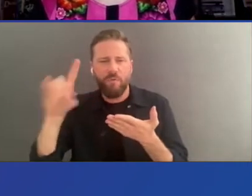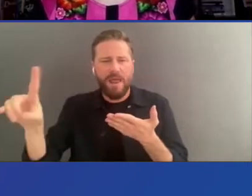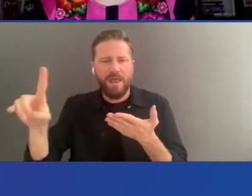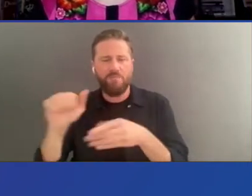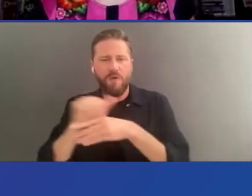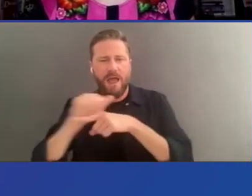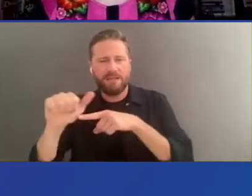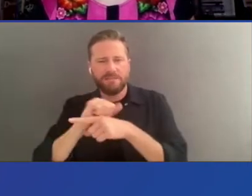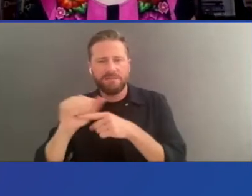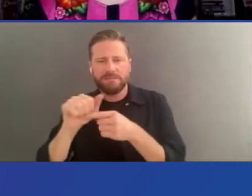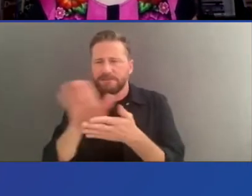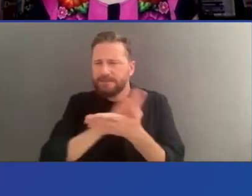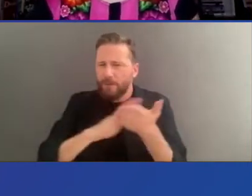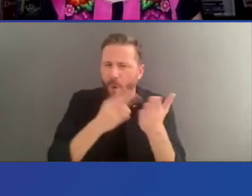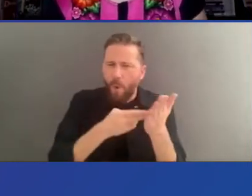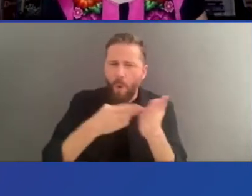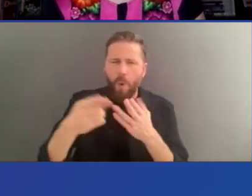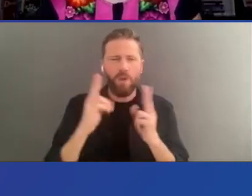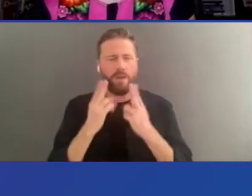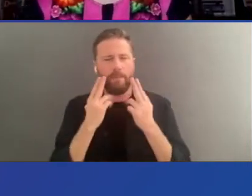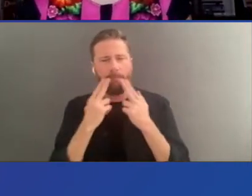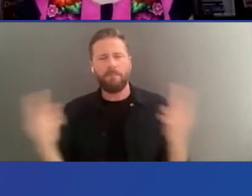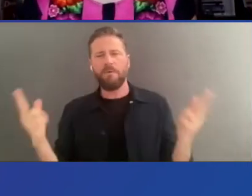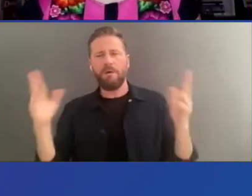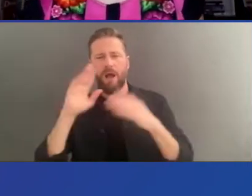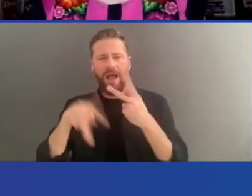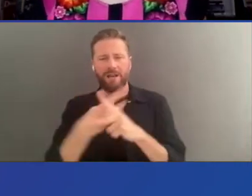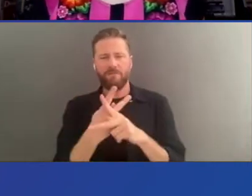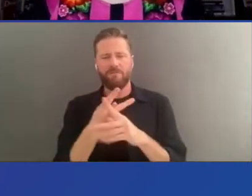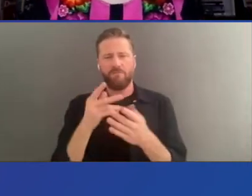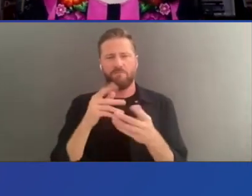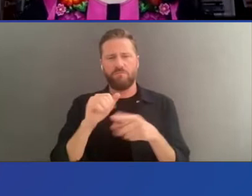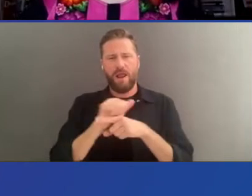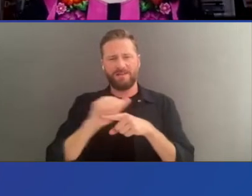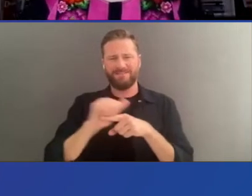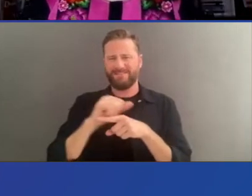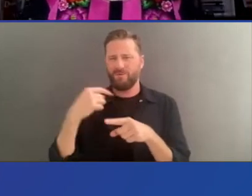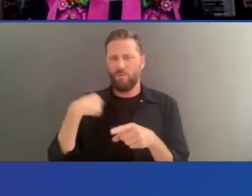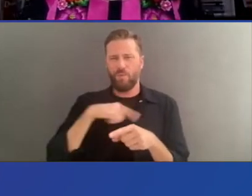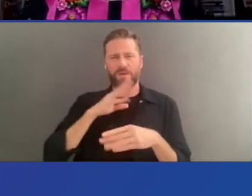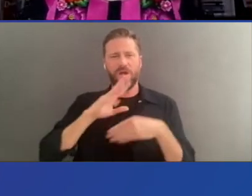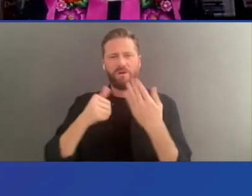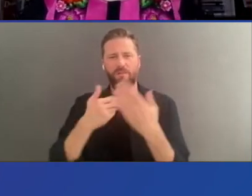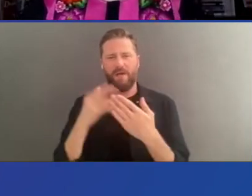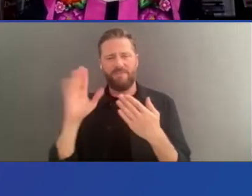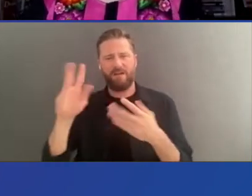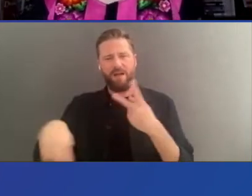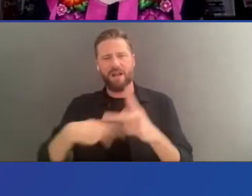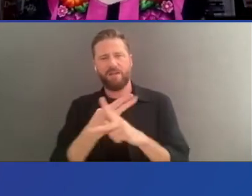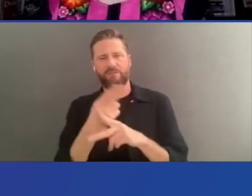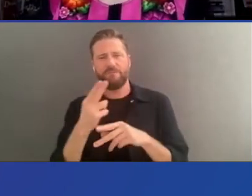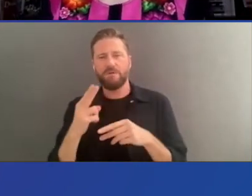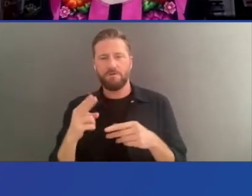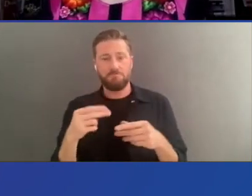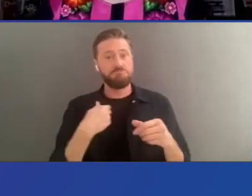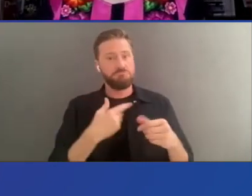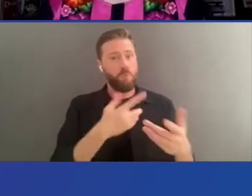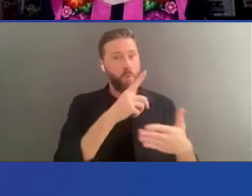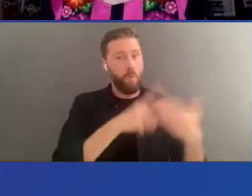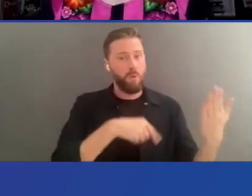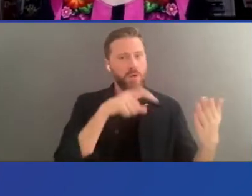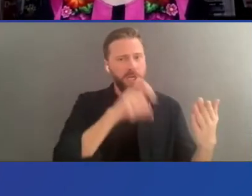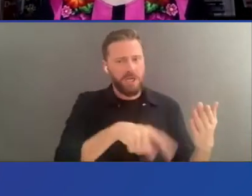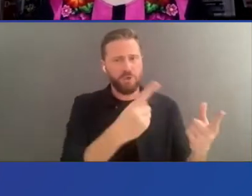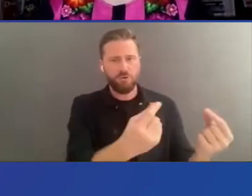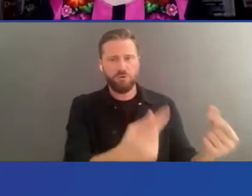what extent is it a sacred practice? I mean, we've talked about, the utilitarian value of what it is that we